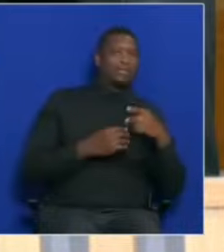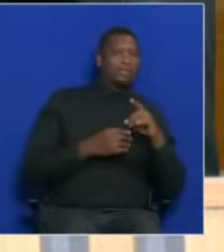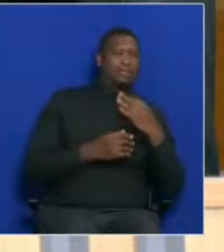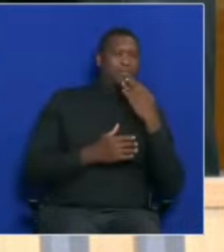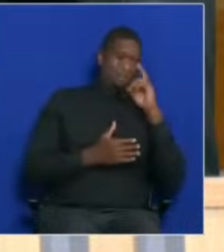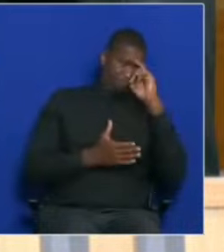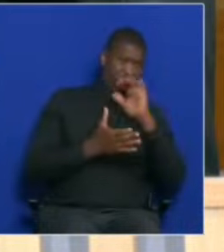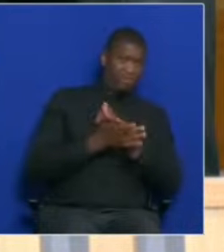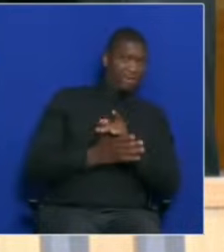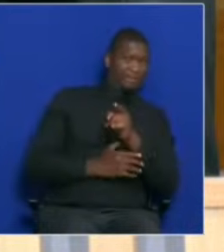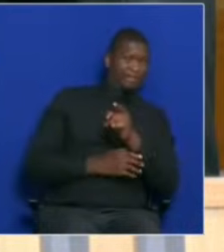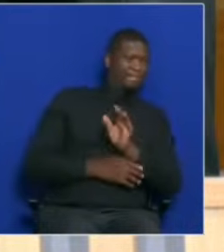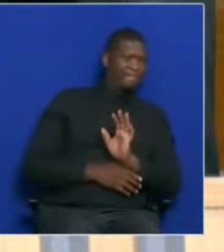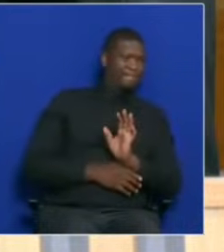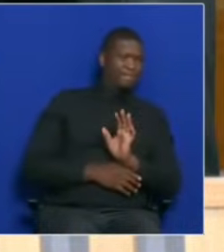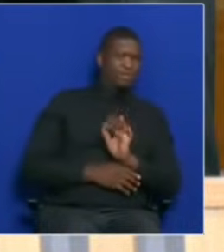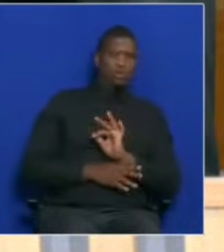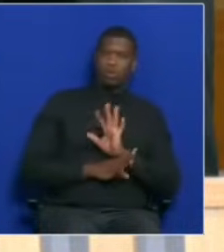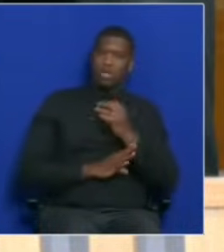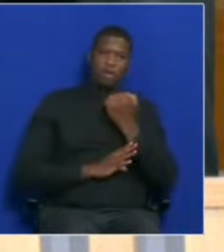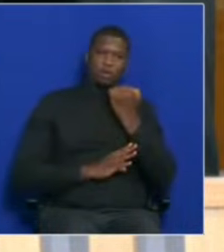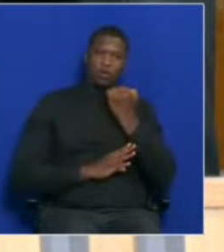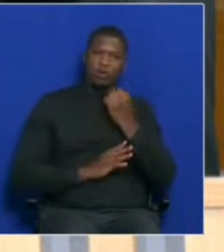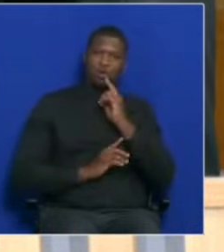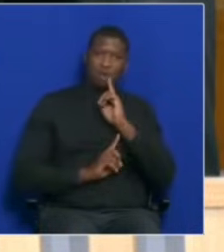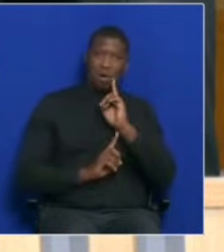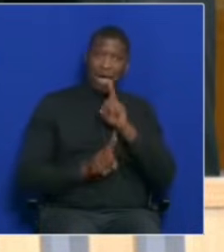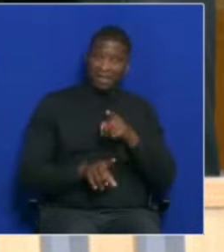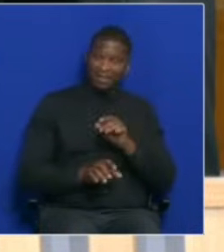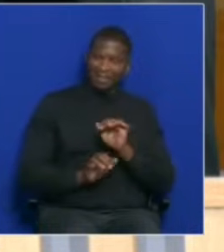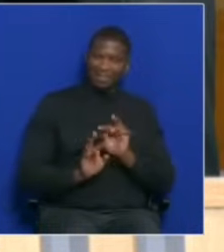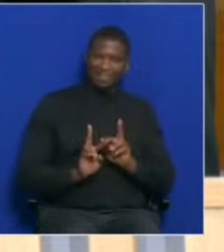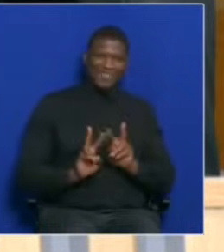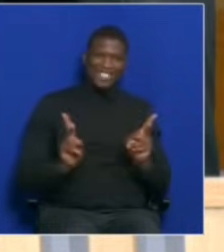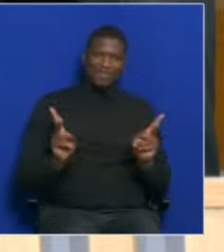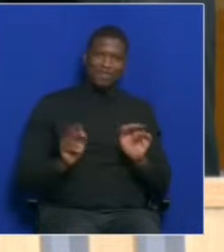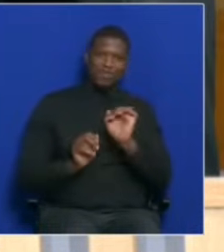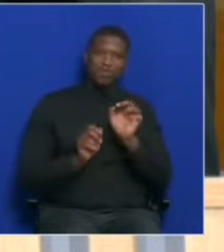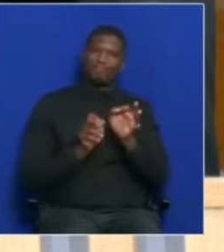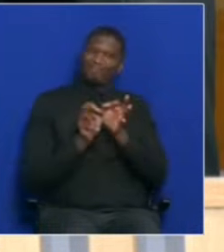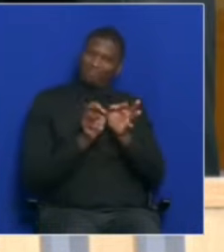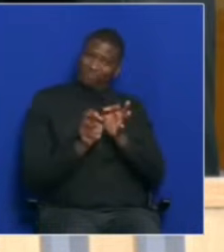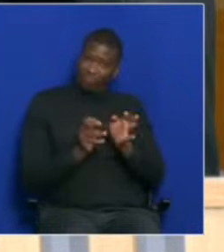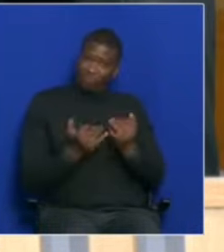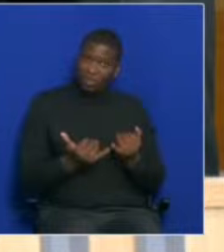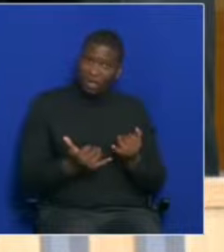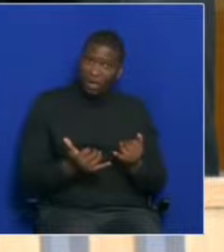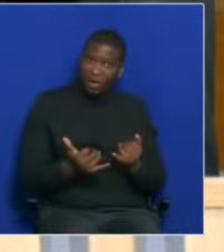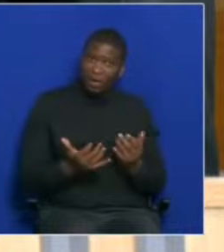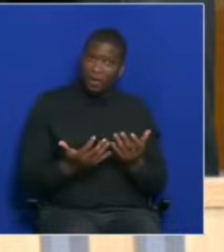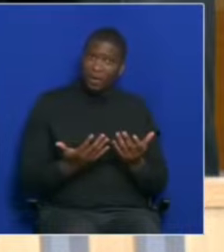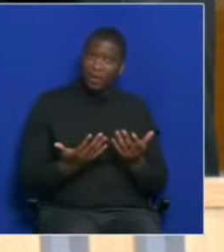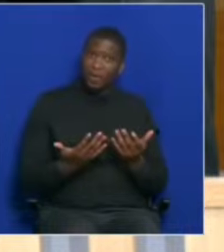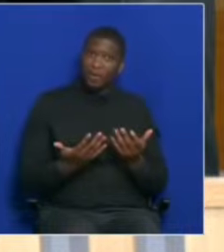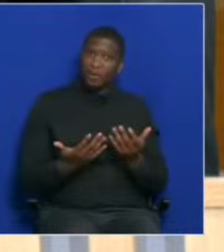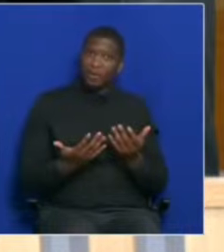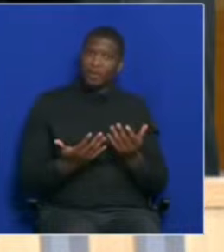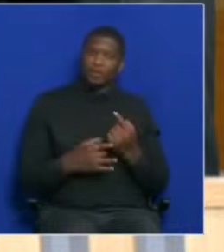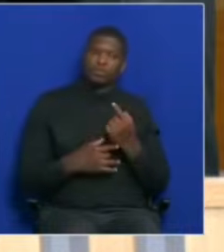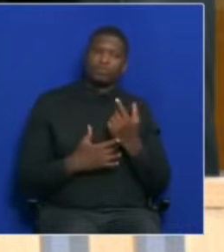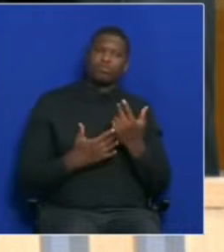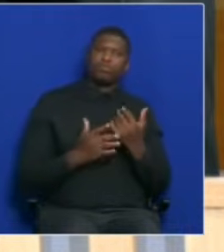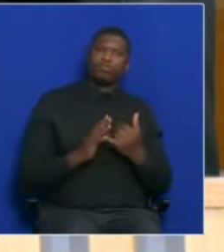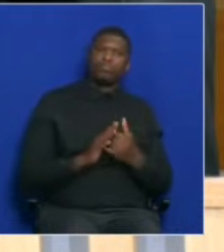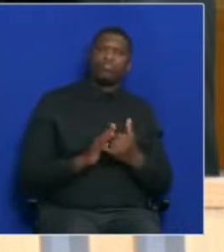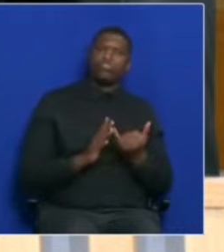sorry, the answer is not, your explanation now that, well, it was a resuscitation, it's